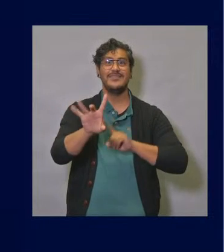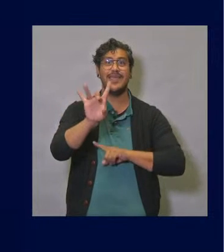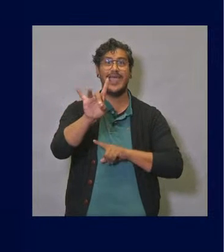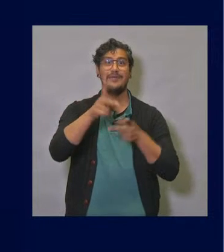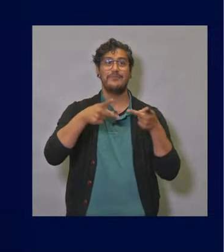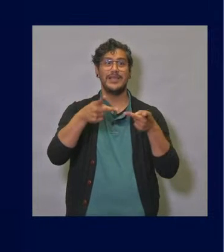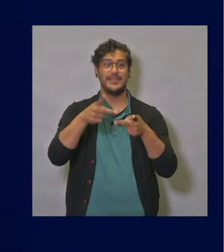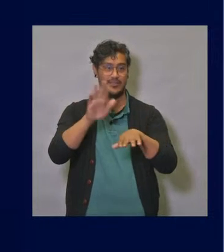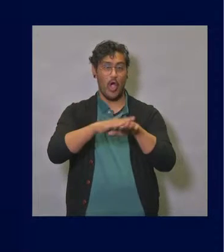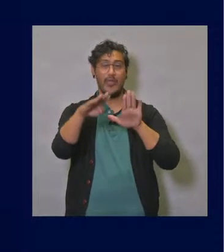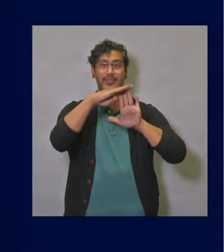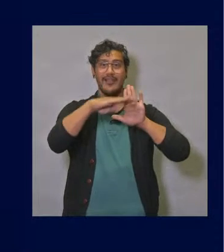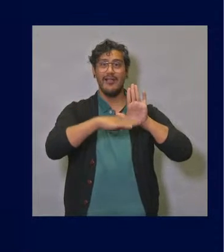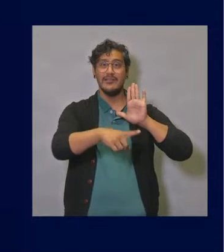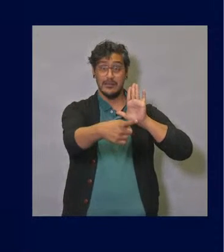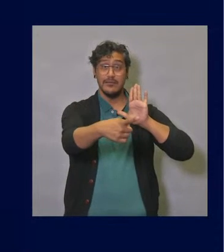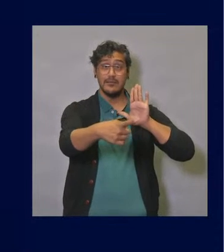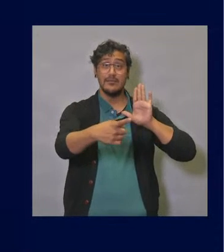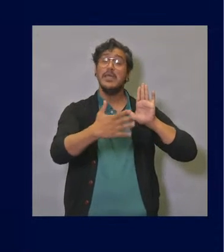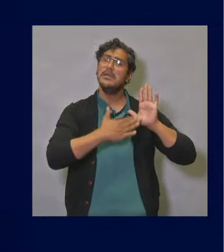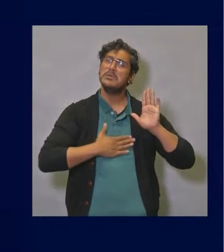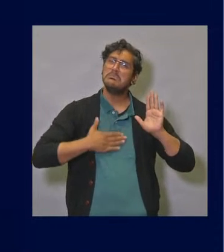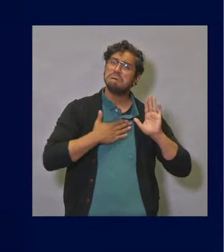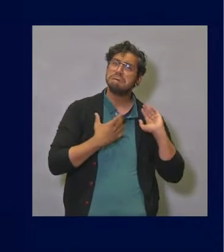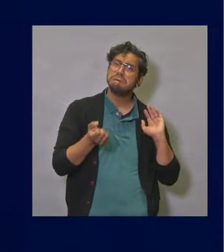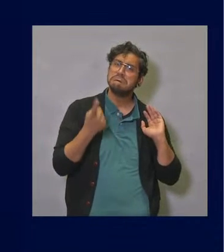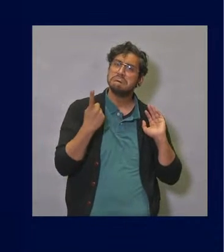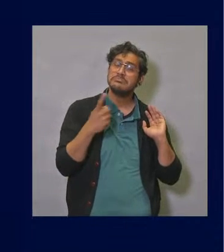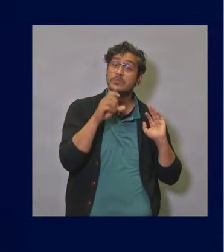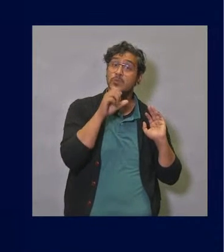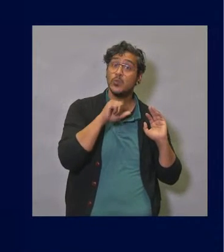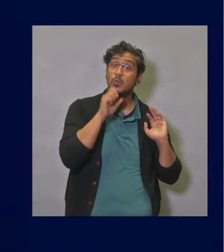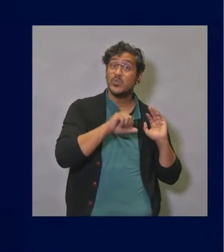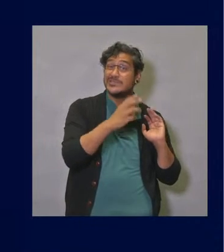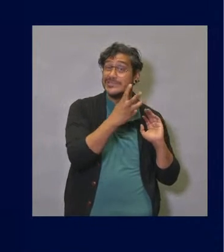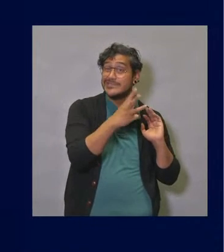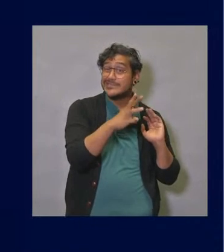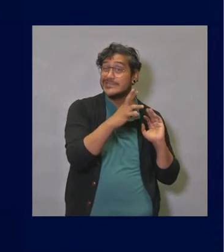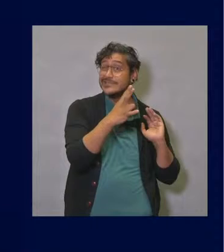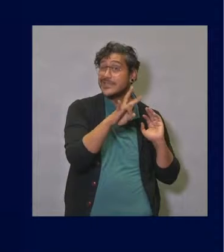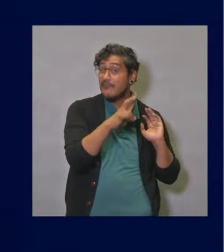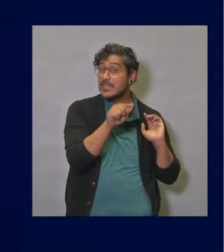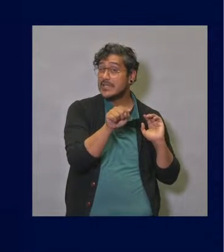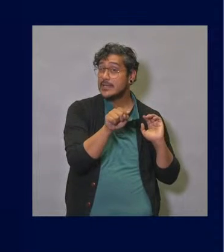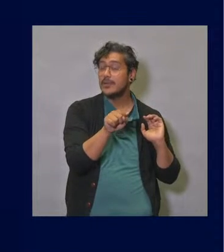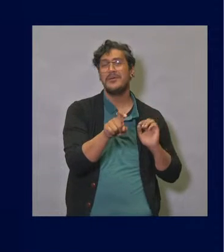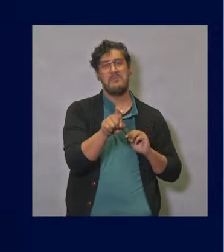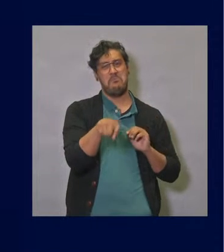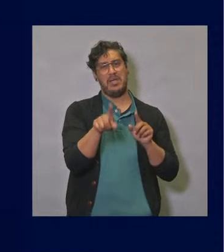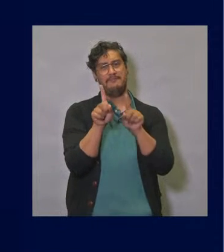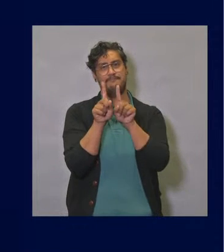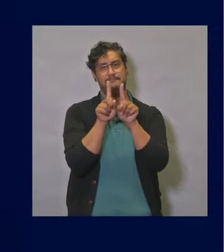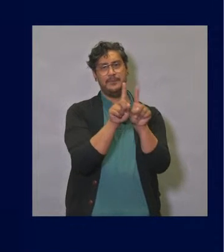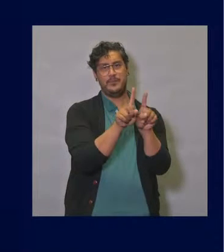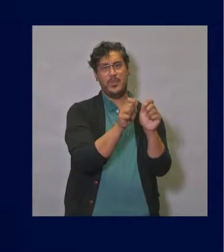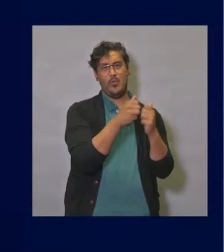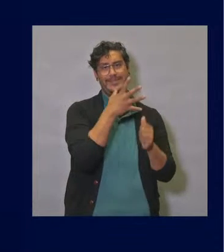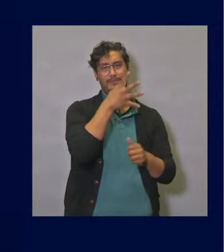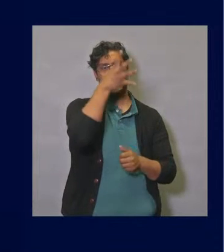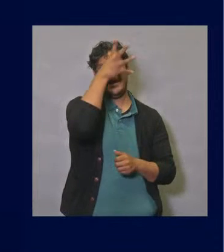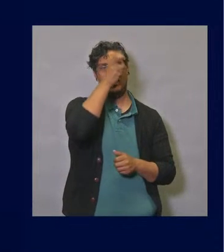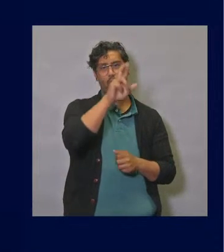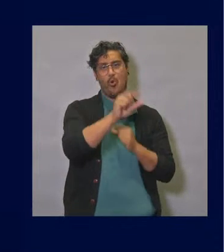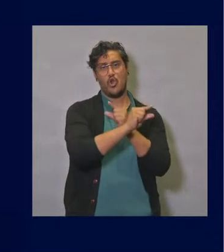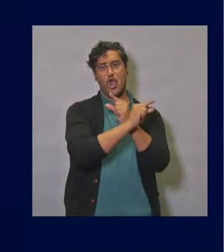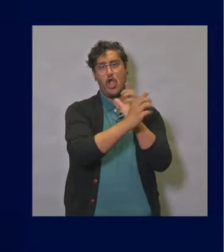listed on this slide. Please note that teens 16 and 17 years old do need to be accompanied by a parent or